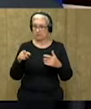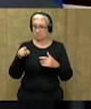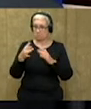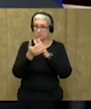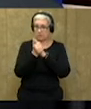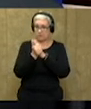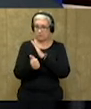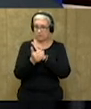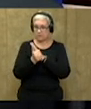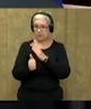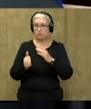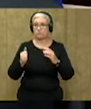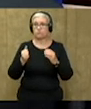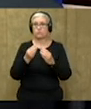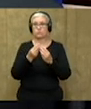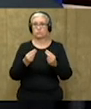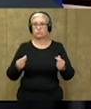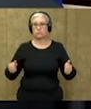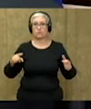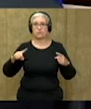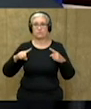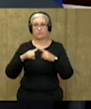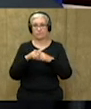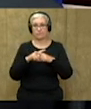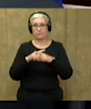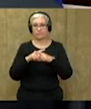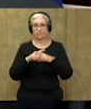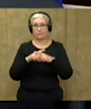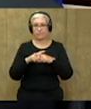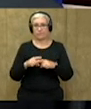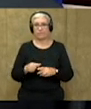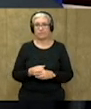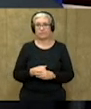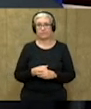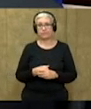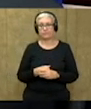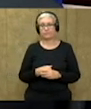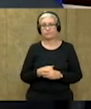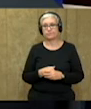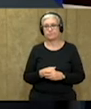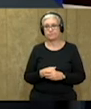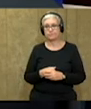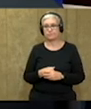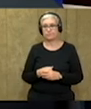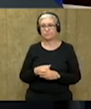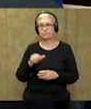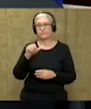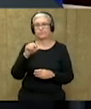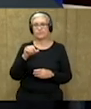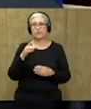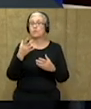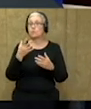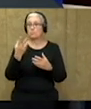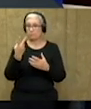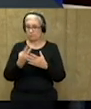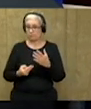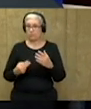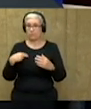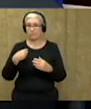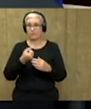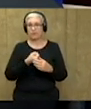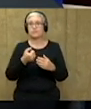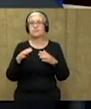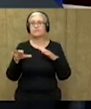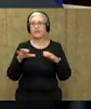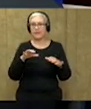for resolving conflict, we want you to take this takeaway with you. I know Ms. Carbo and I both have done some conflict